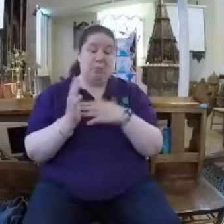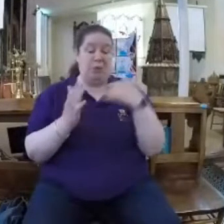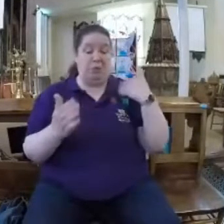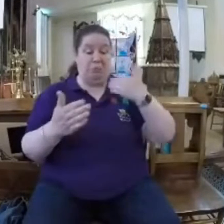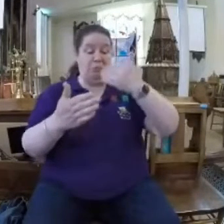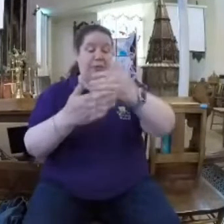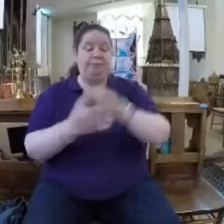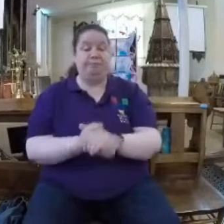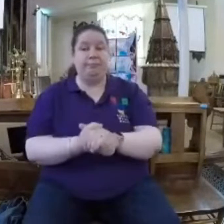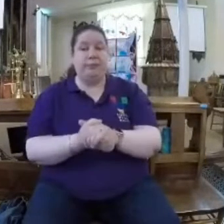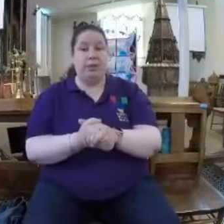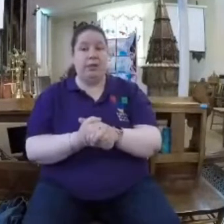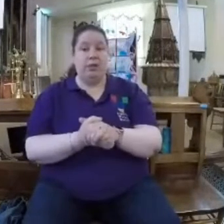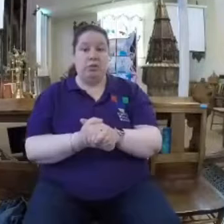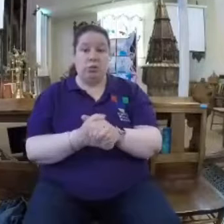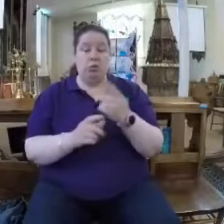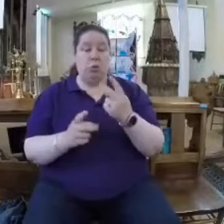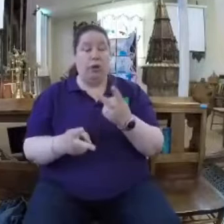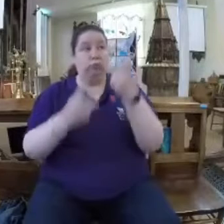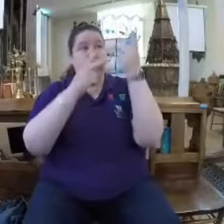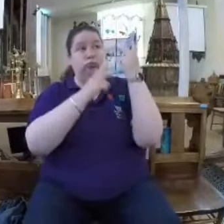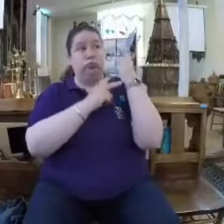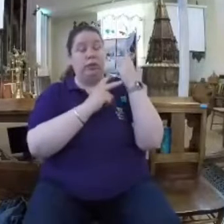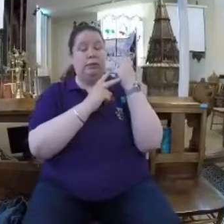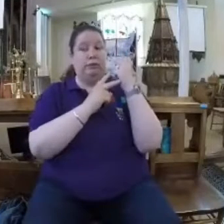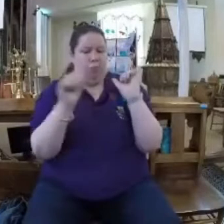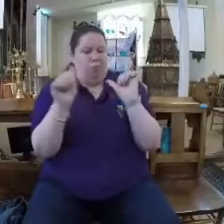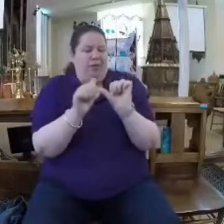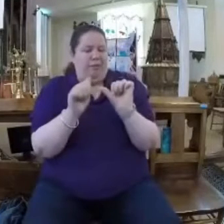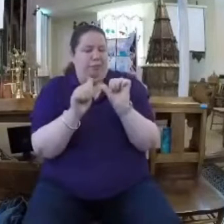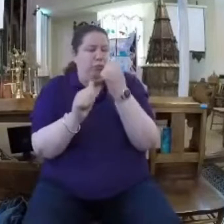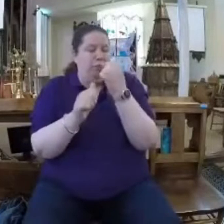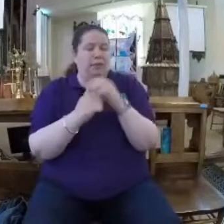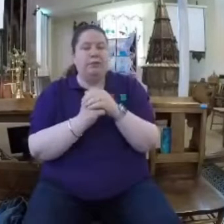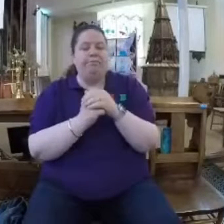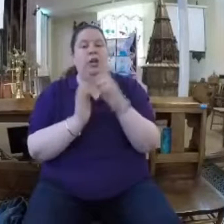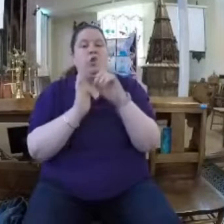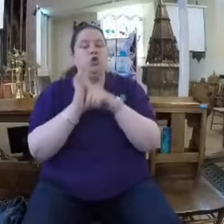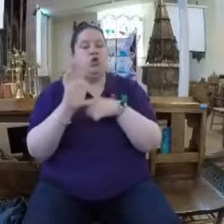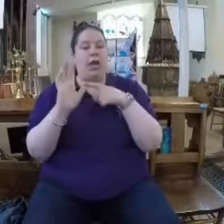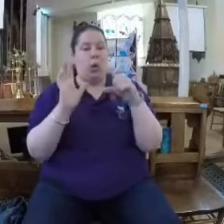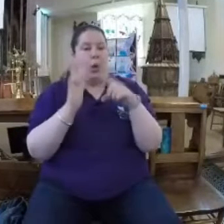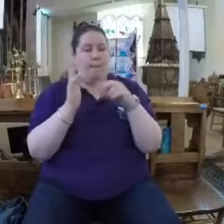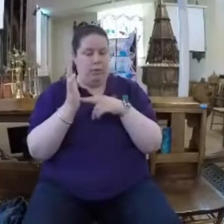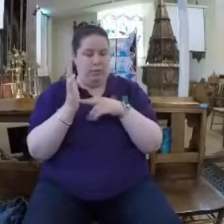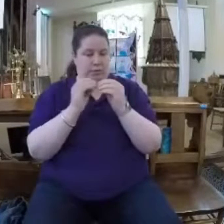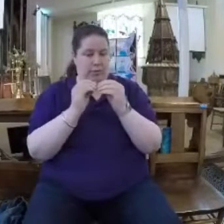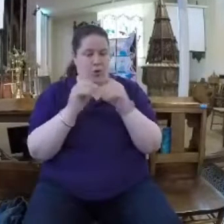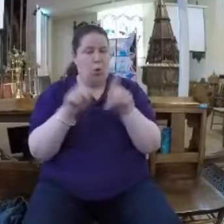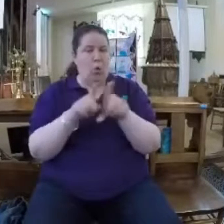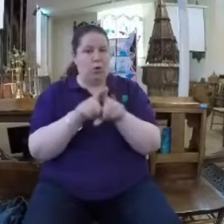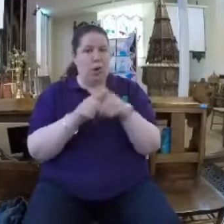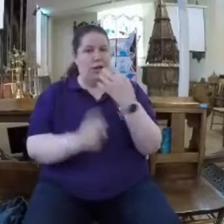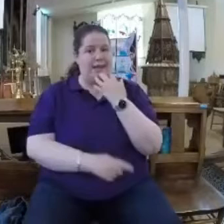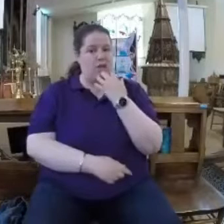little recap, and I promise I'll try and keep this brief, which isn't my strong suit. Jacob, also known as Israel. If that